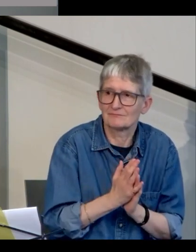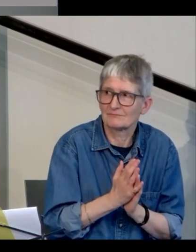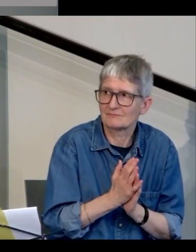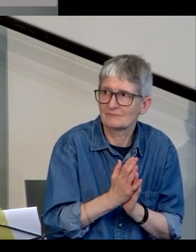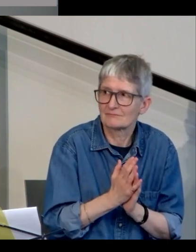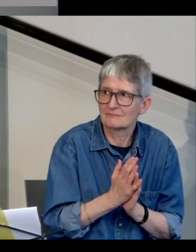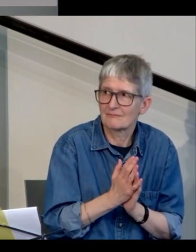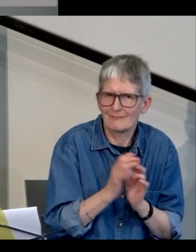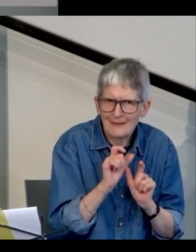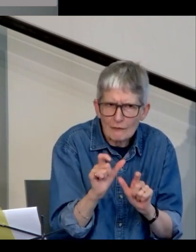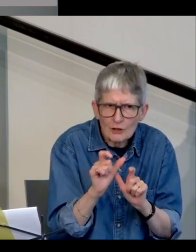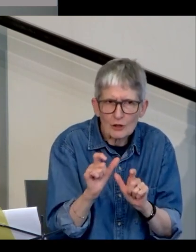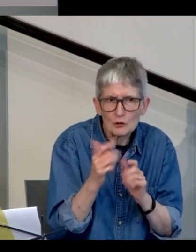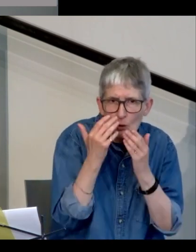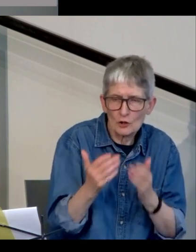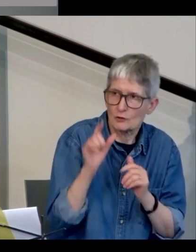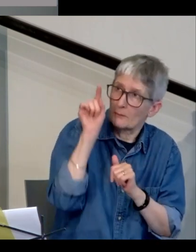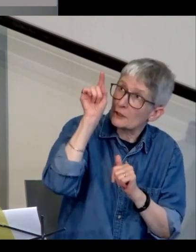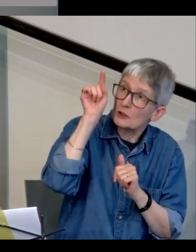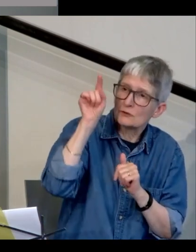as we continue to worship.